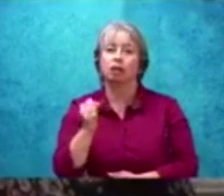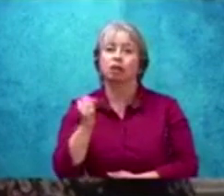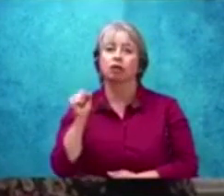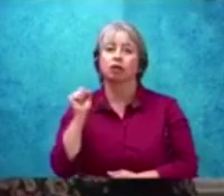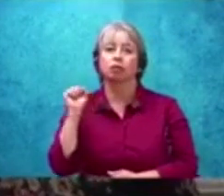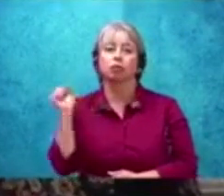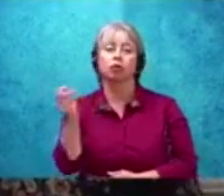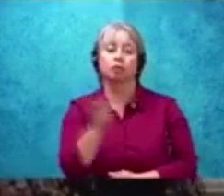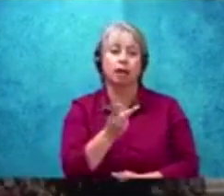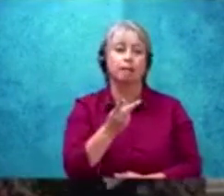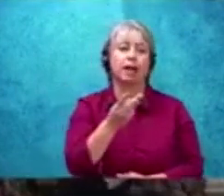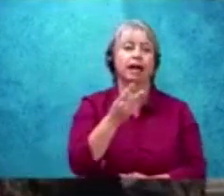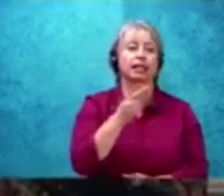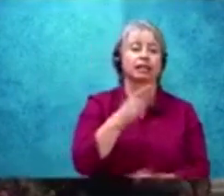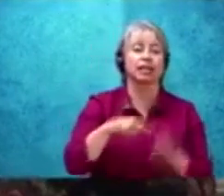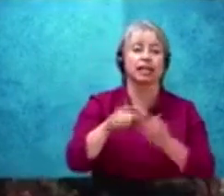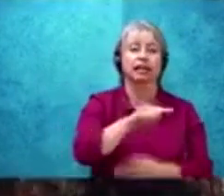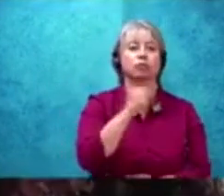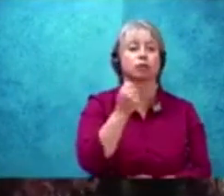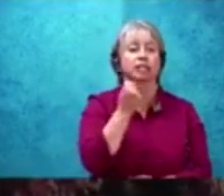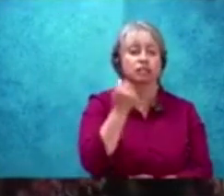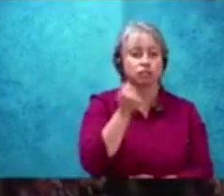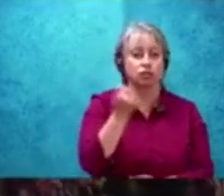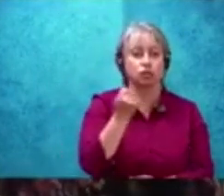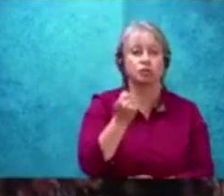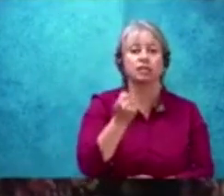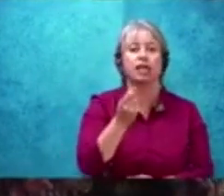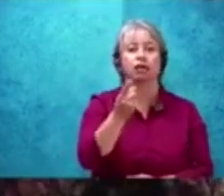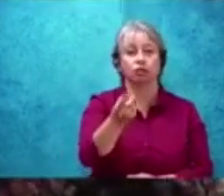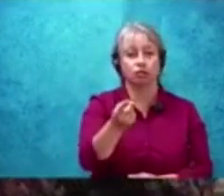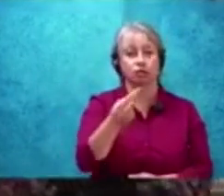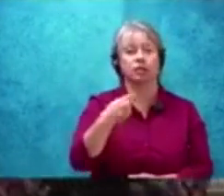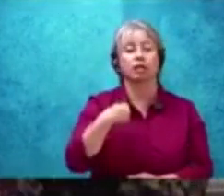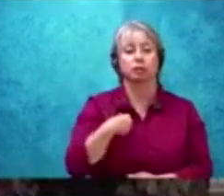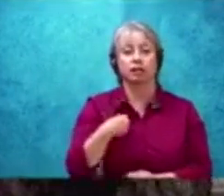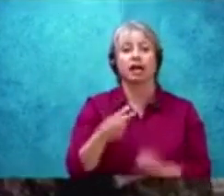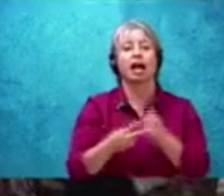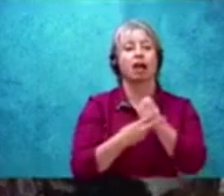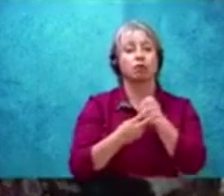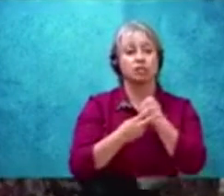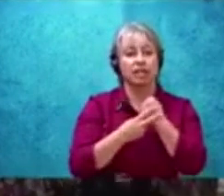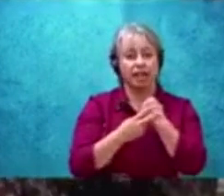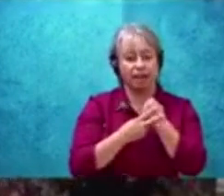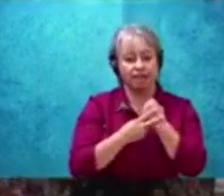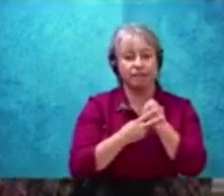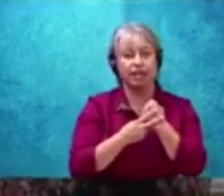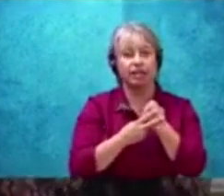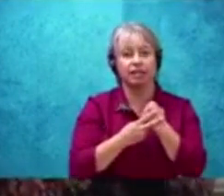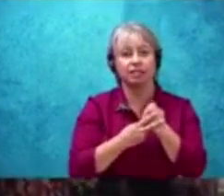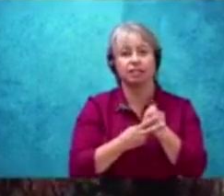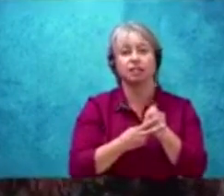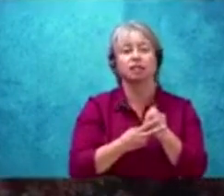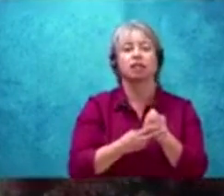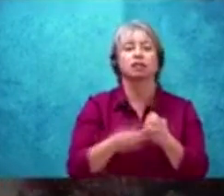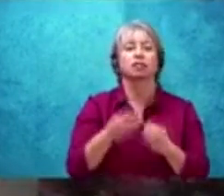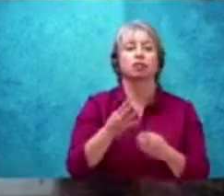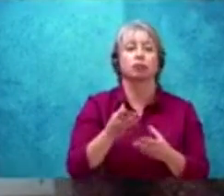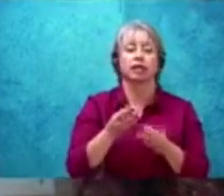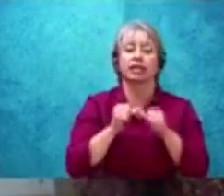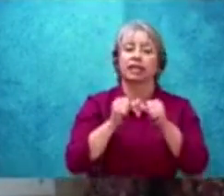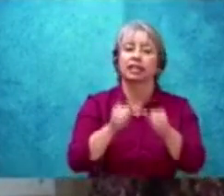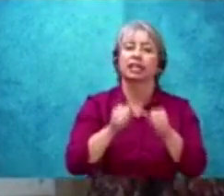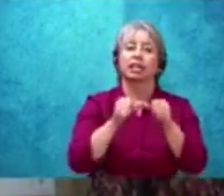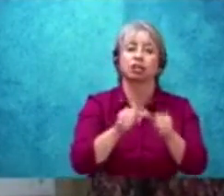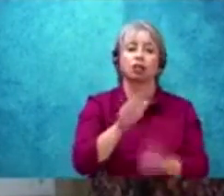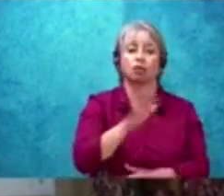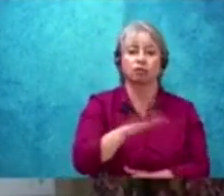me, you, and we're going to finish here. I'm going to save this slide so that we can find 55 squared. We can find